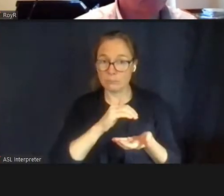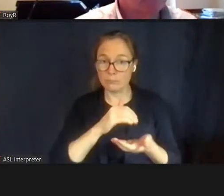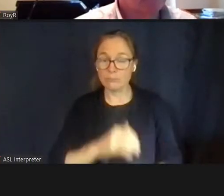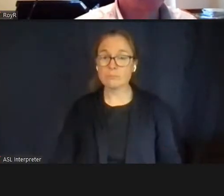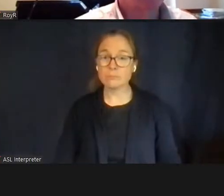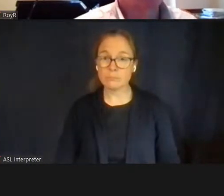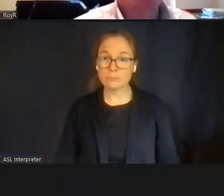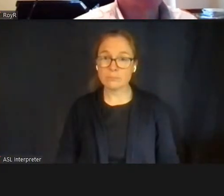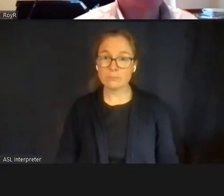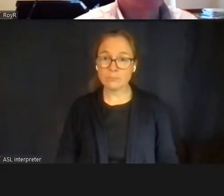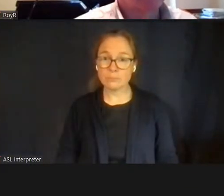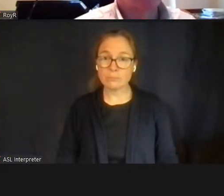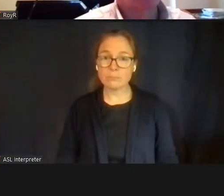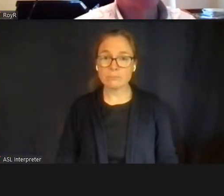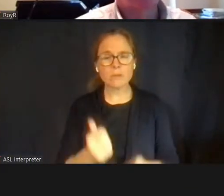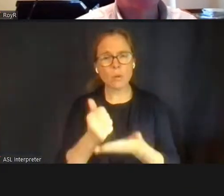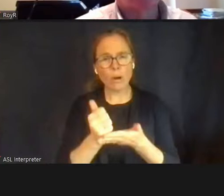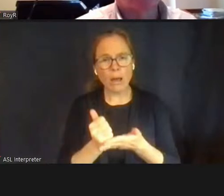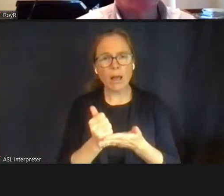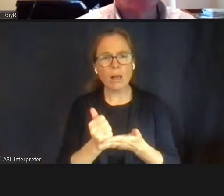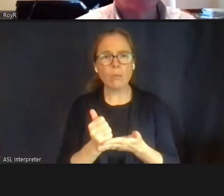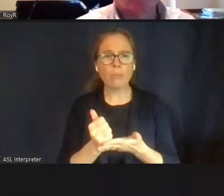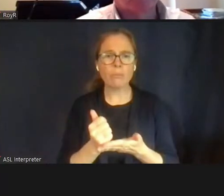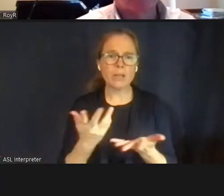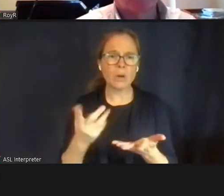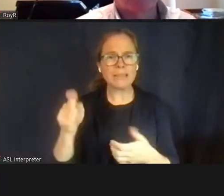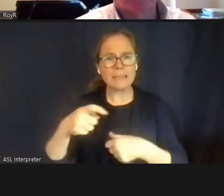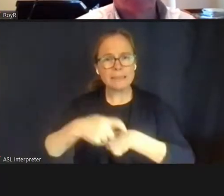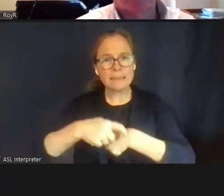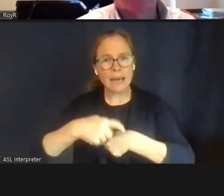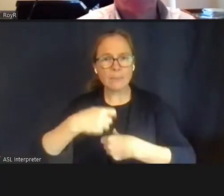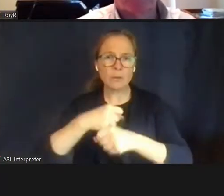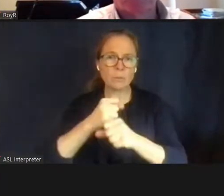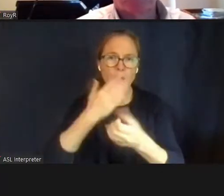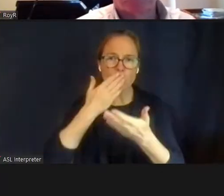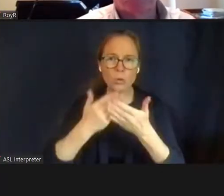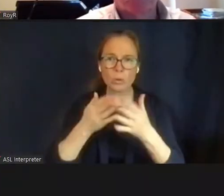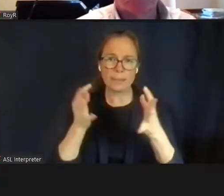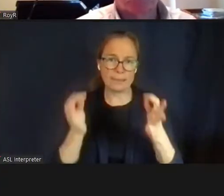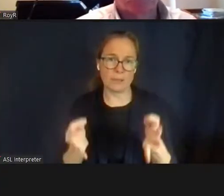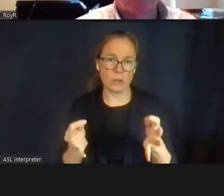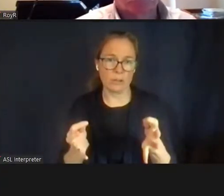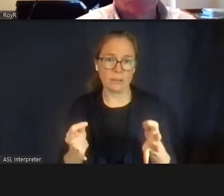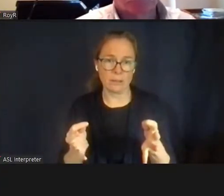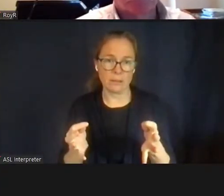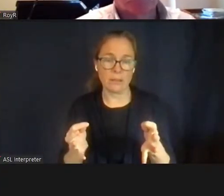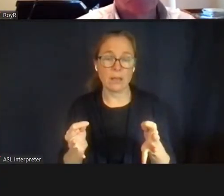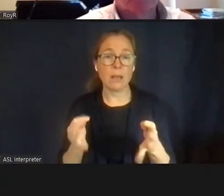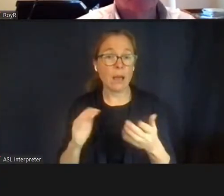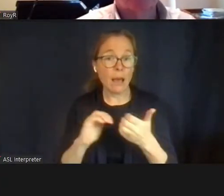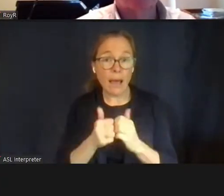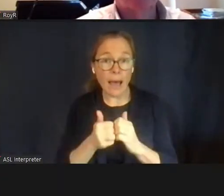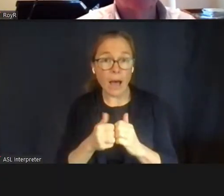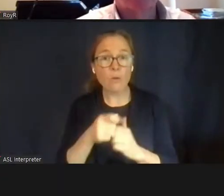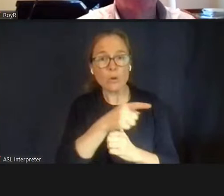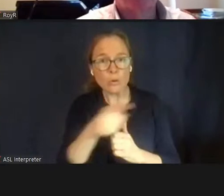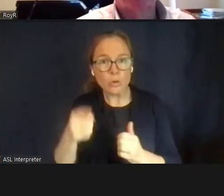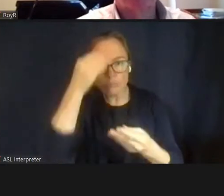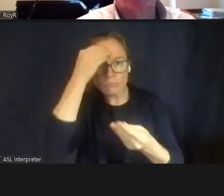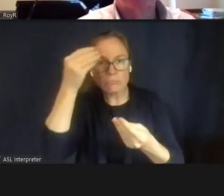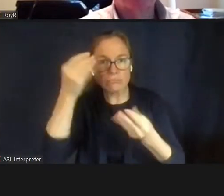making thoughtful decisions as informed by others, other nonprofits,